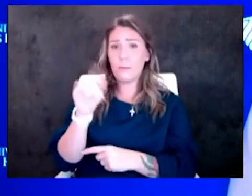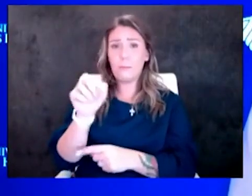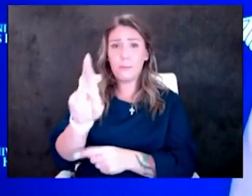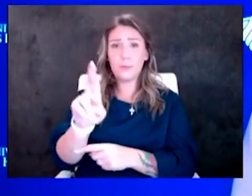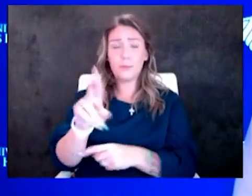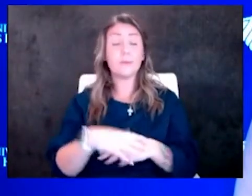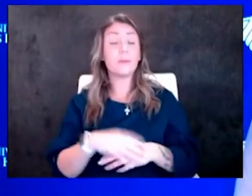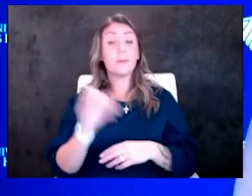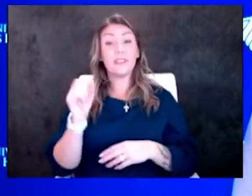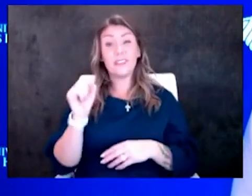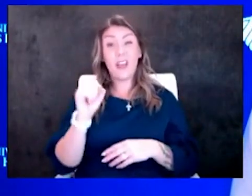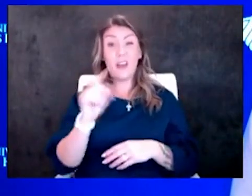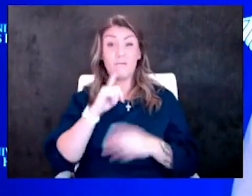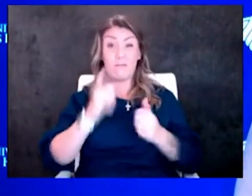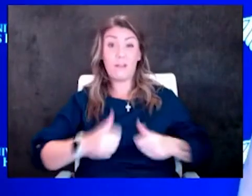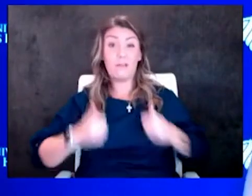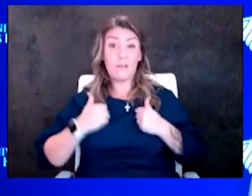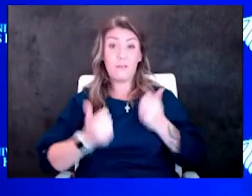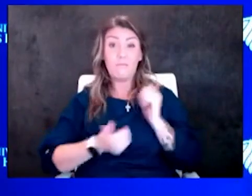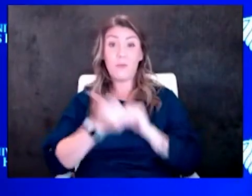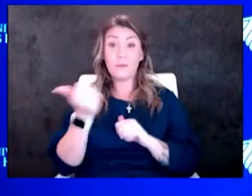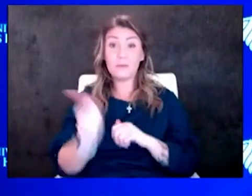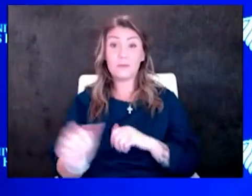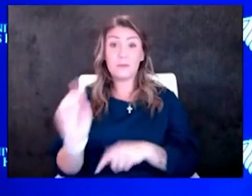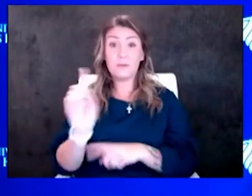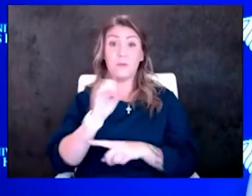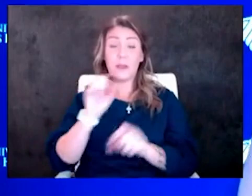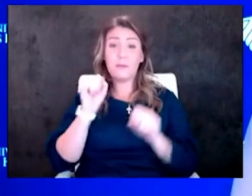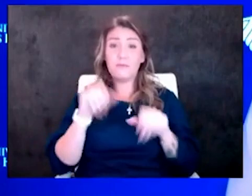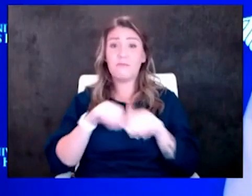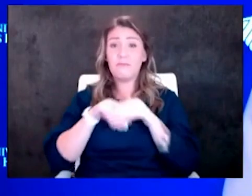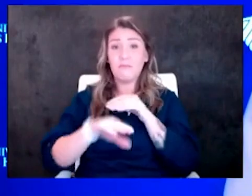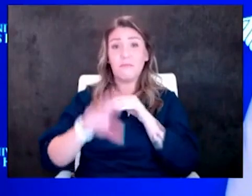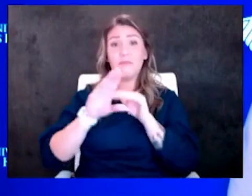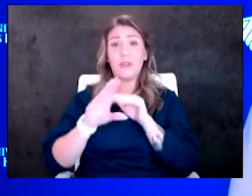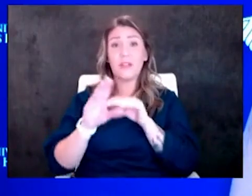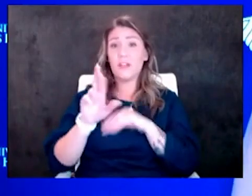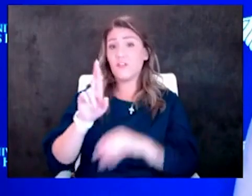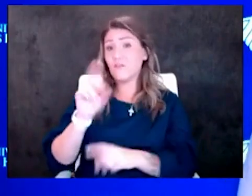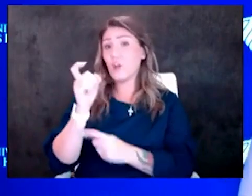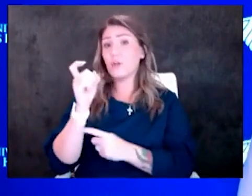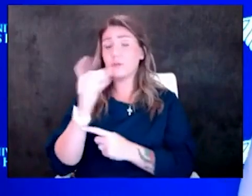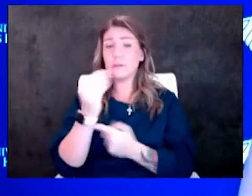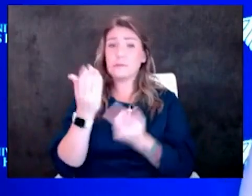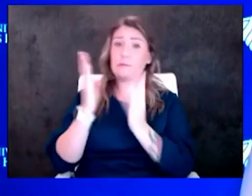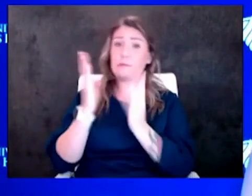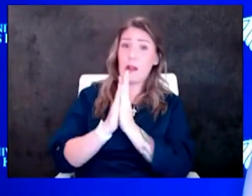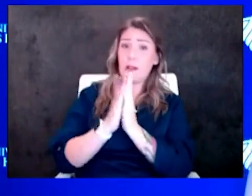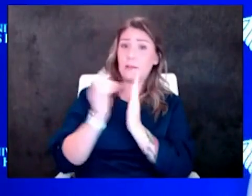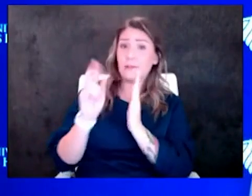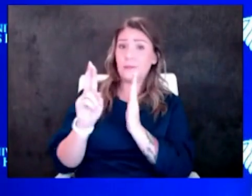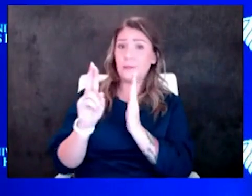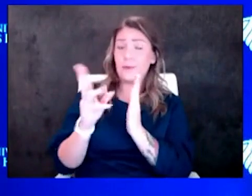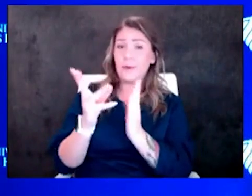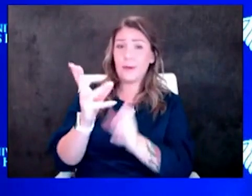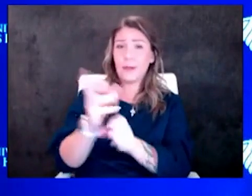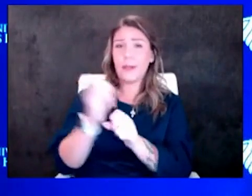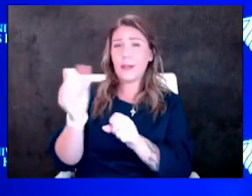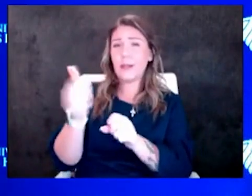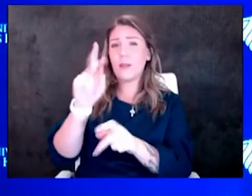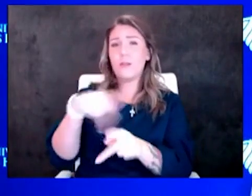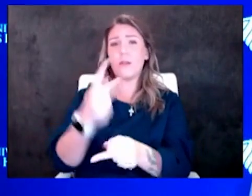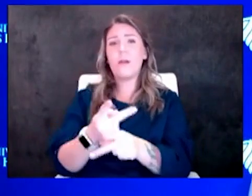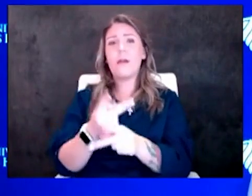of the situation is most anyone can walk into a commercial pharmacy and really ask or get some other sort of